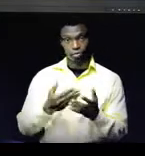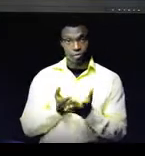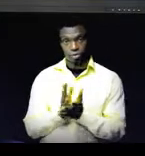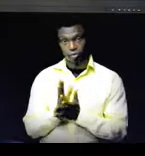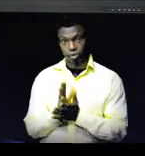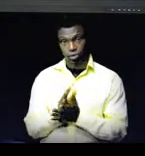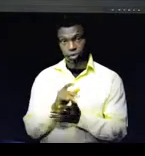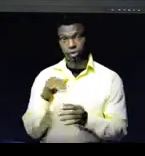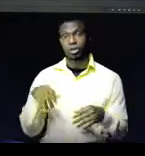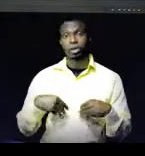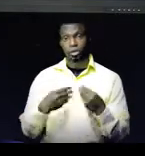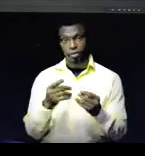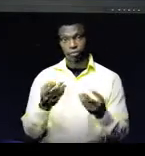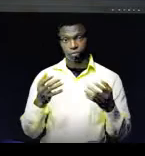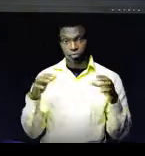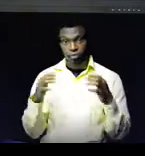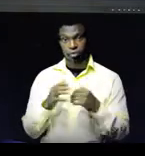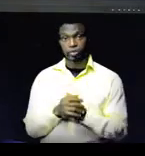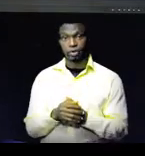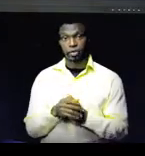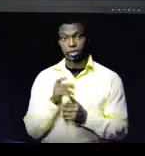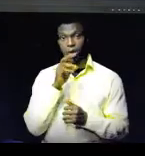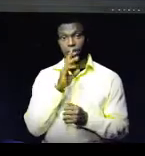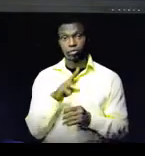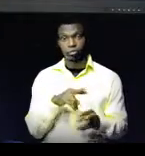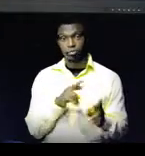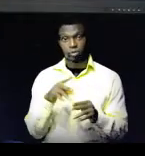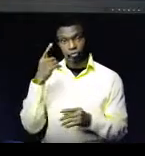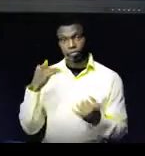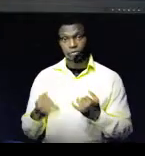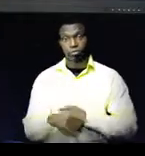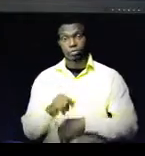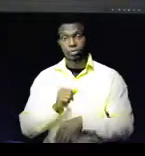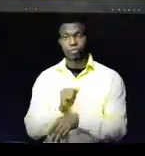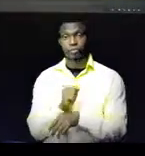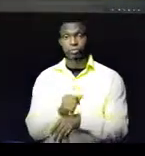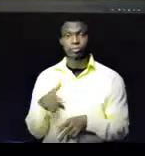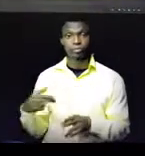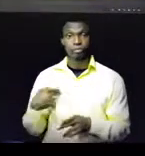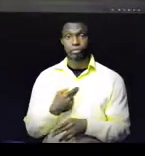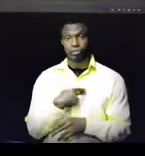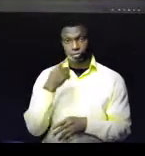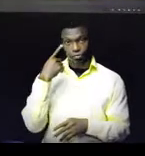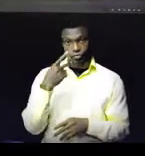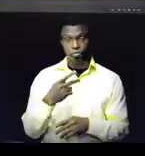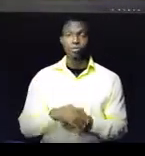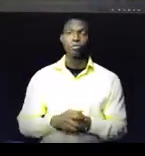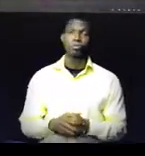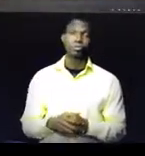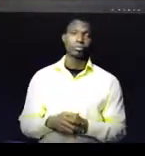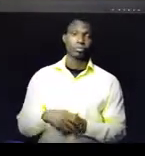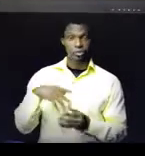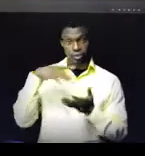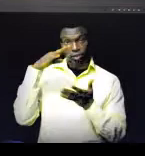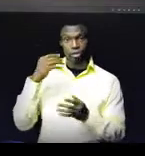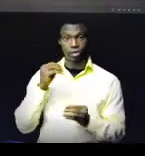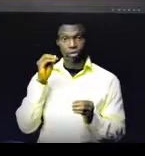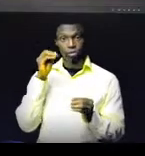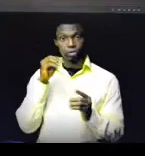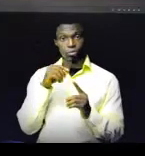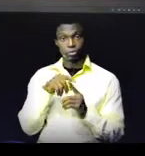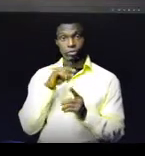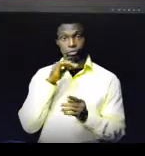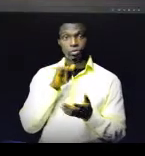a chair. Now, are you ready for today's work? Let's check out what it's all about. Our learning objectives will be that by the end